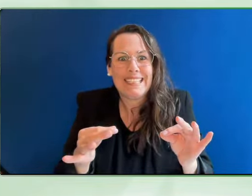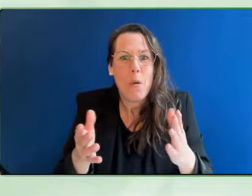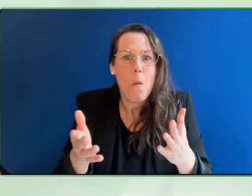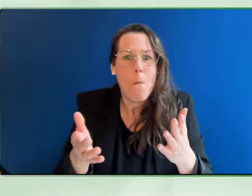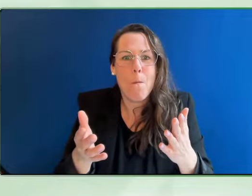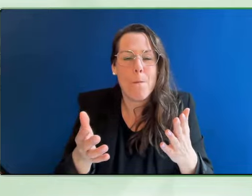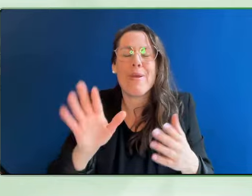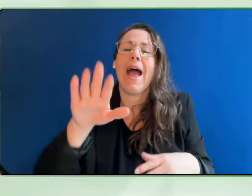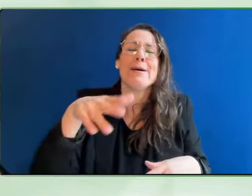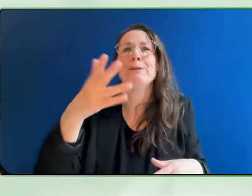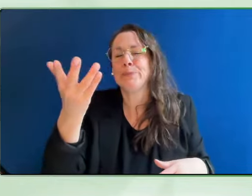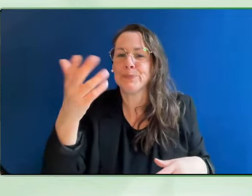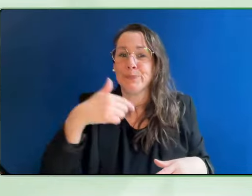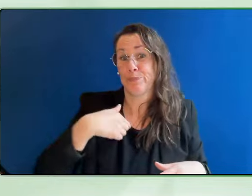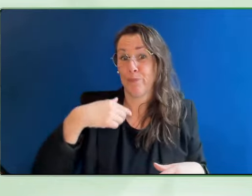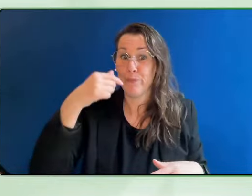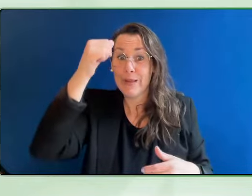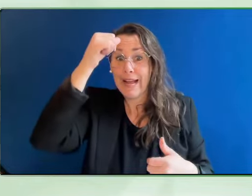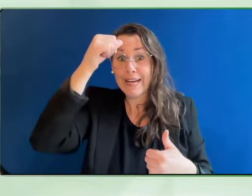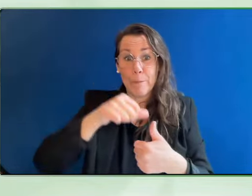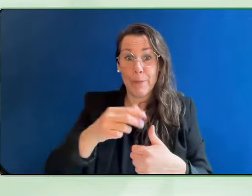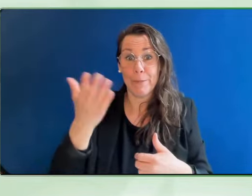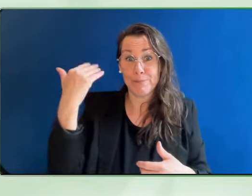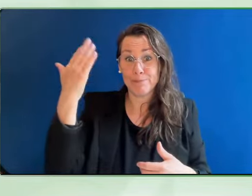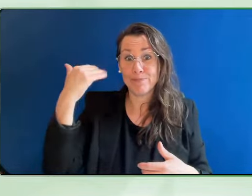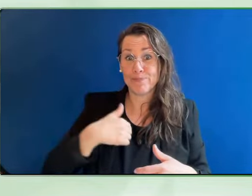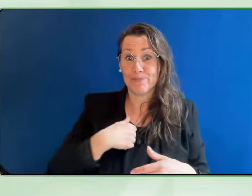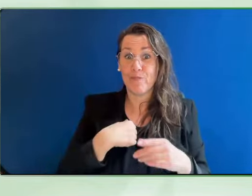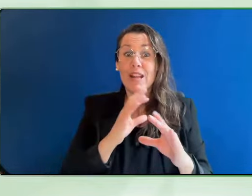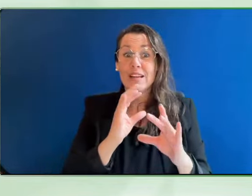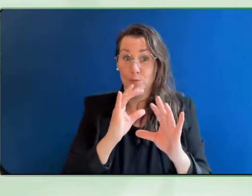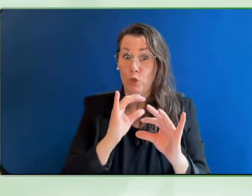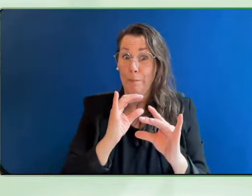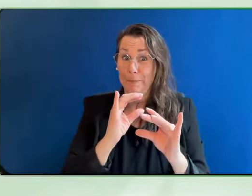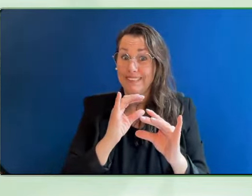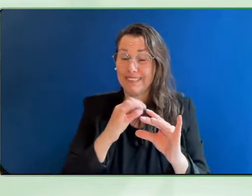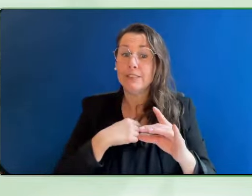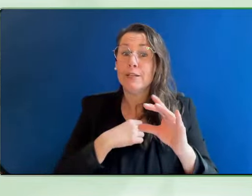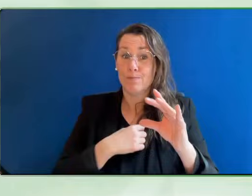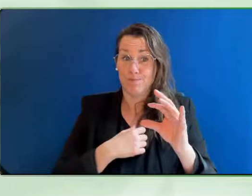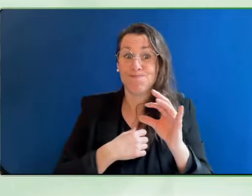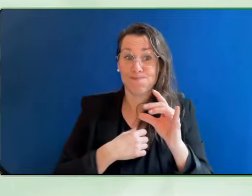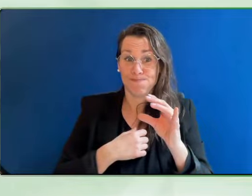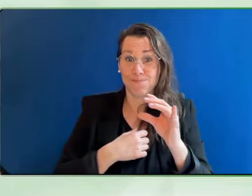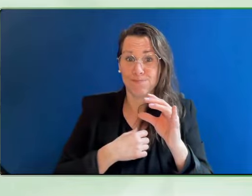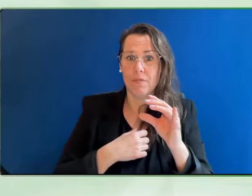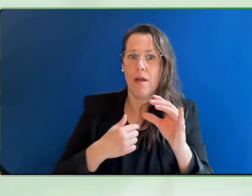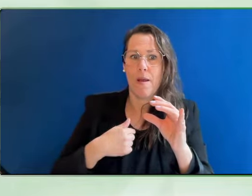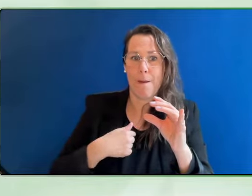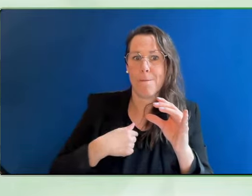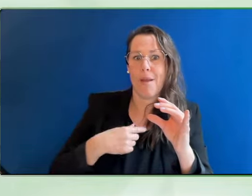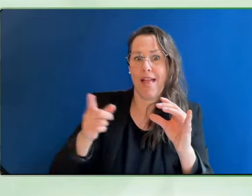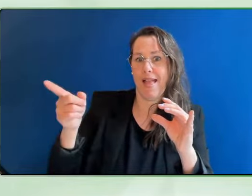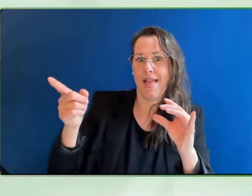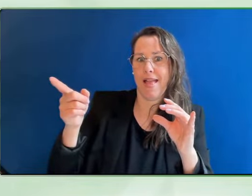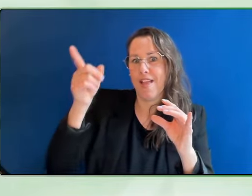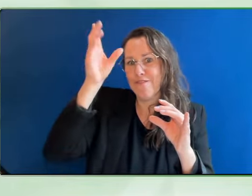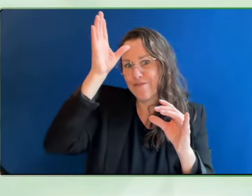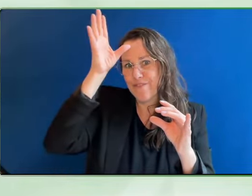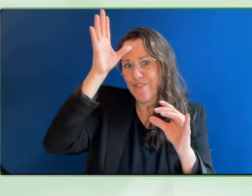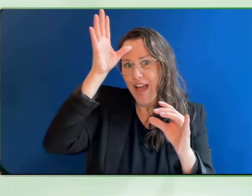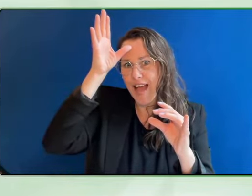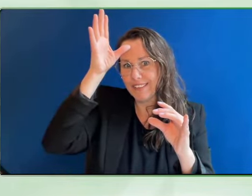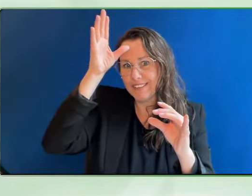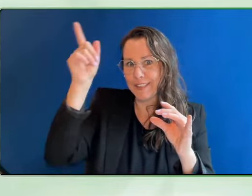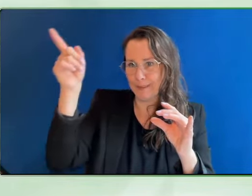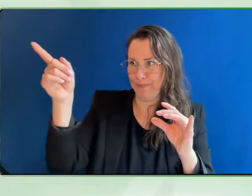him. And my father asked him whether it would be good for me to be a